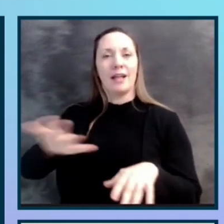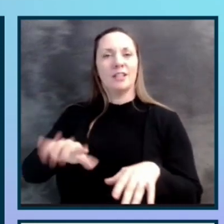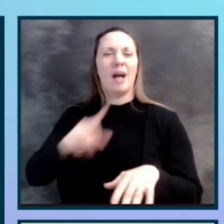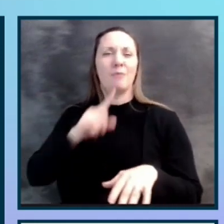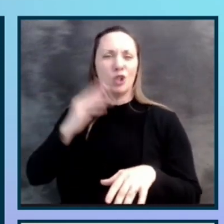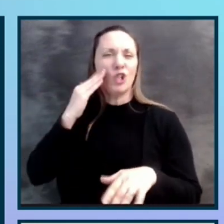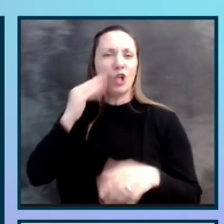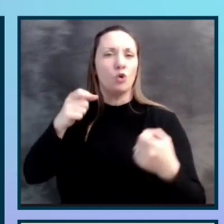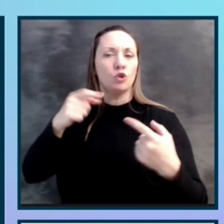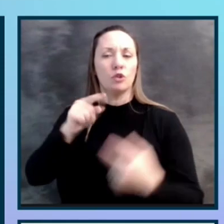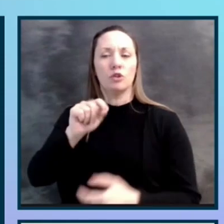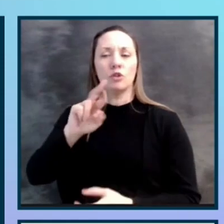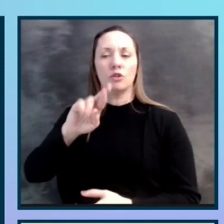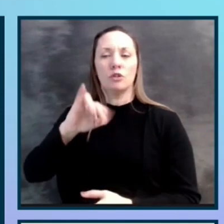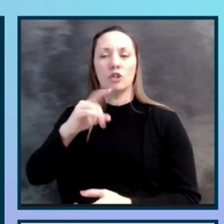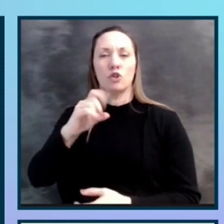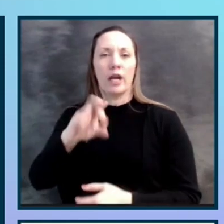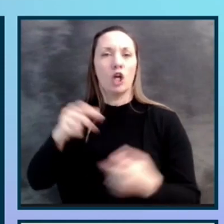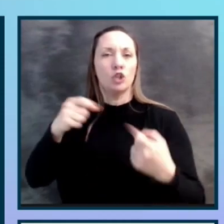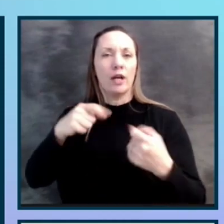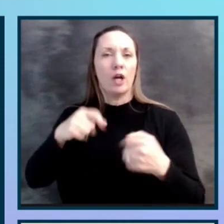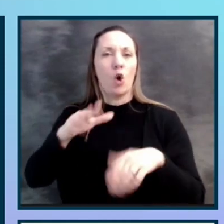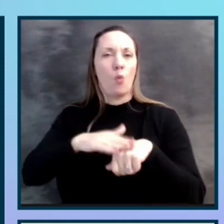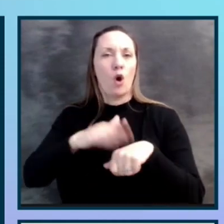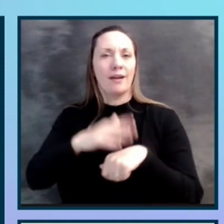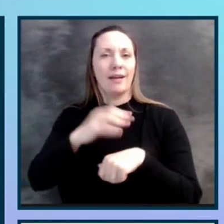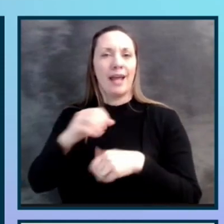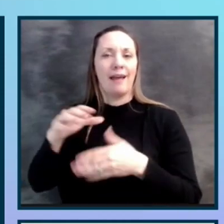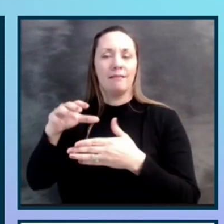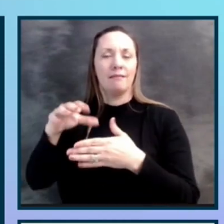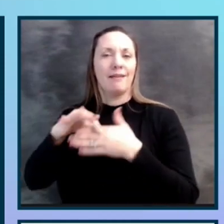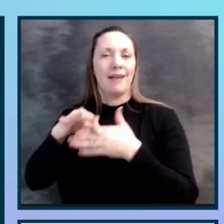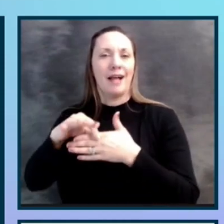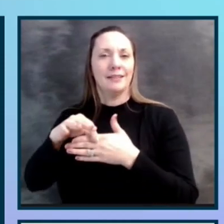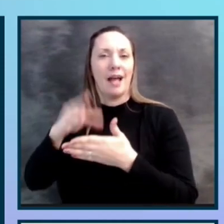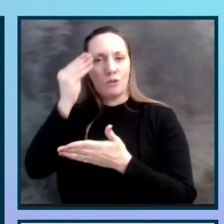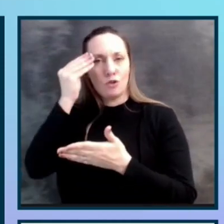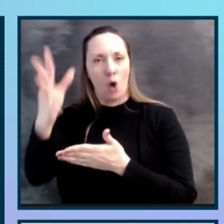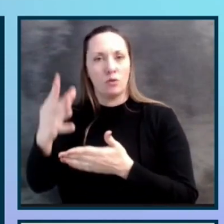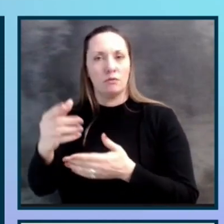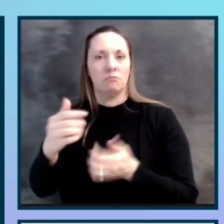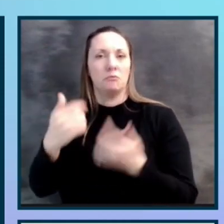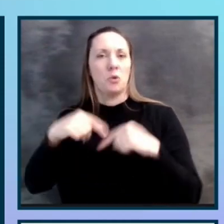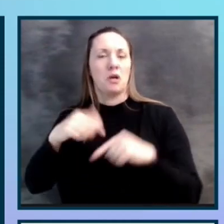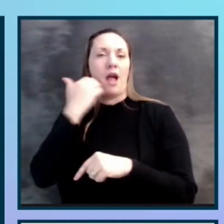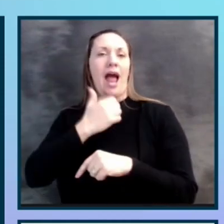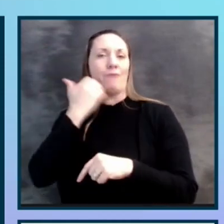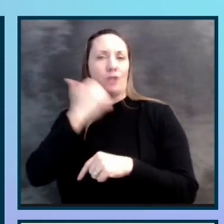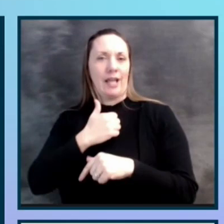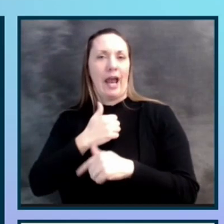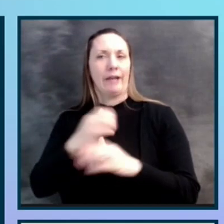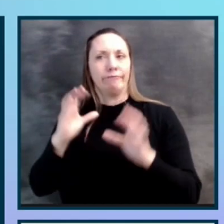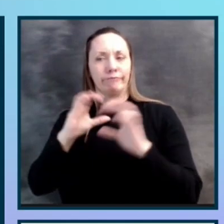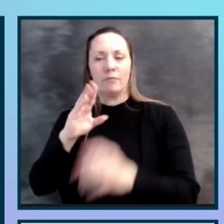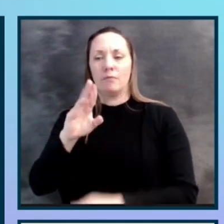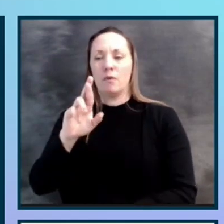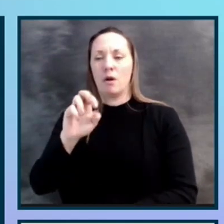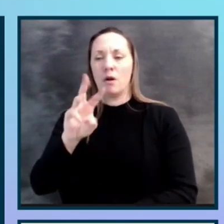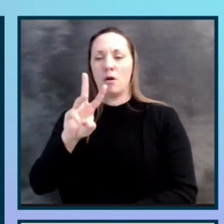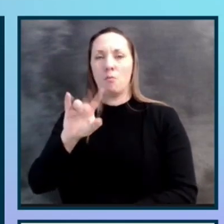warnings and content notes in everyday browsing, but we would like to break it down a little bit more.